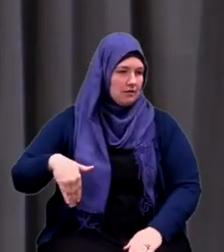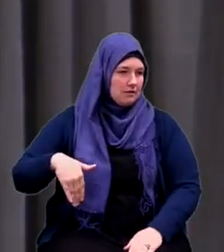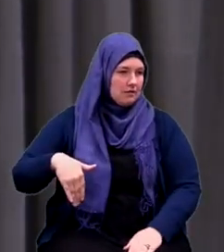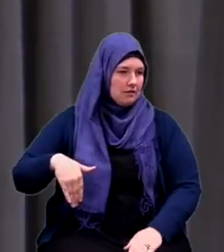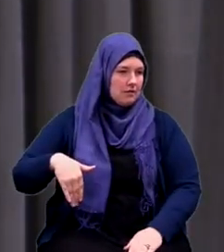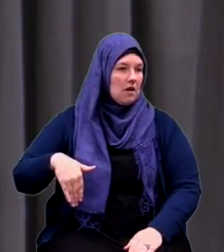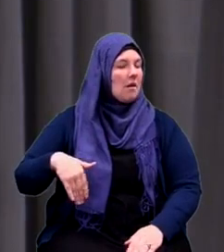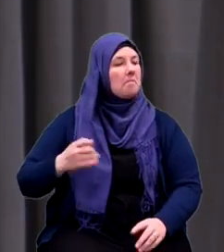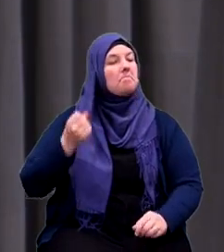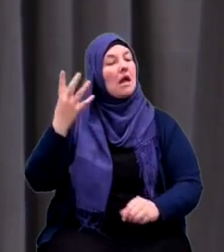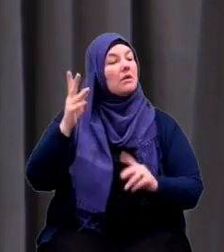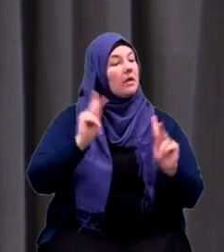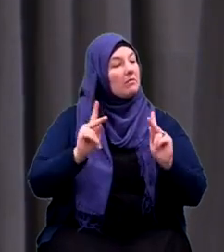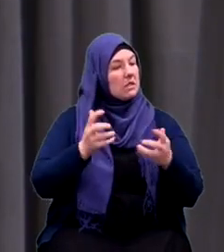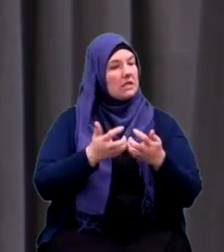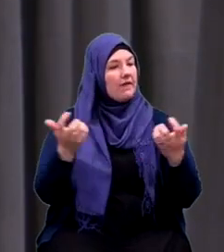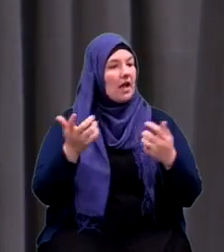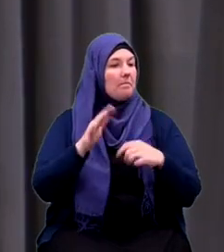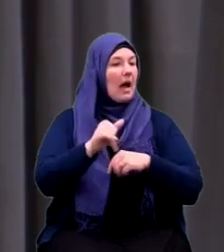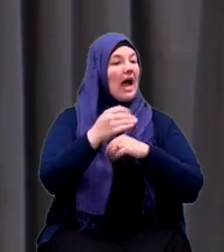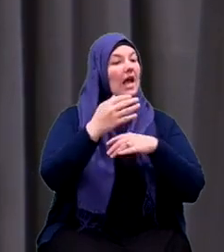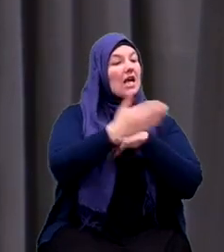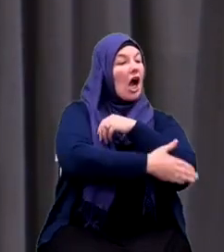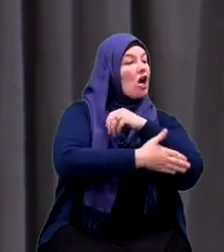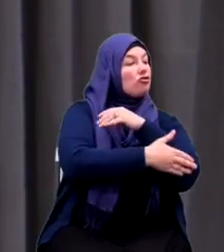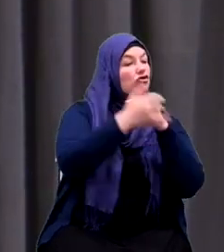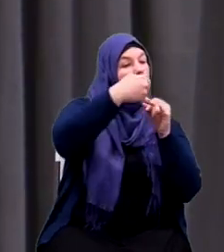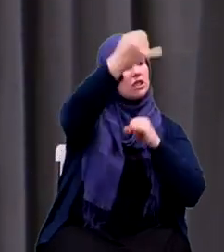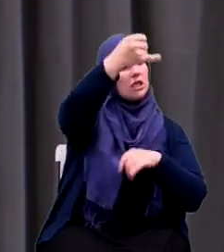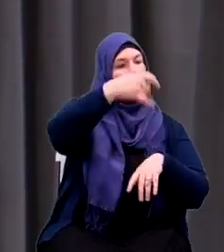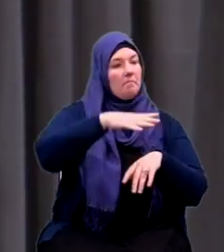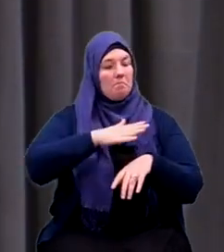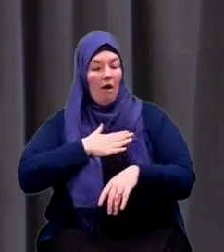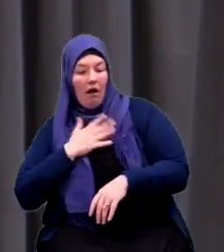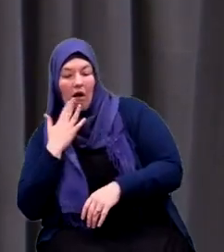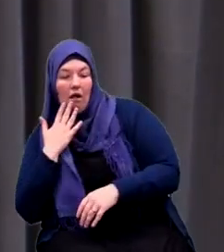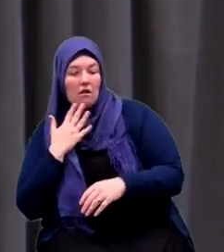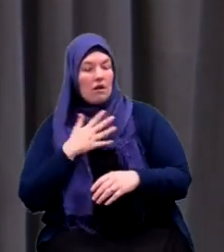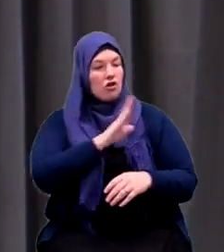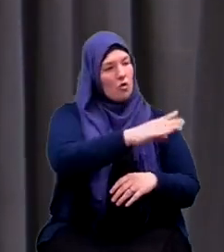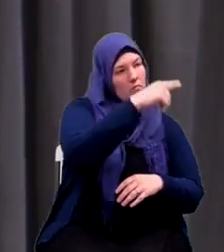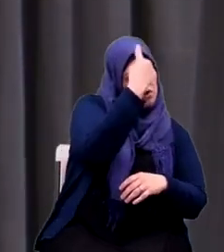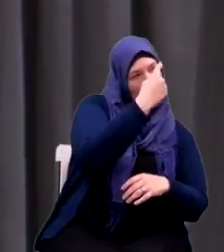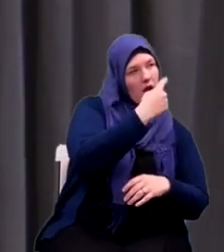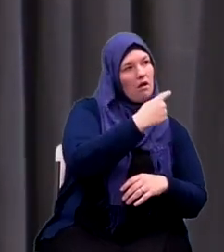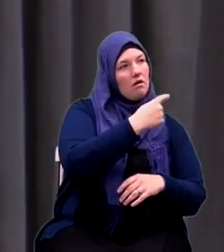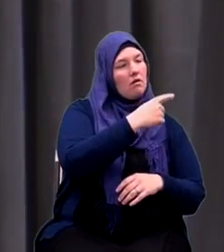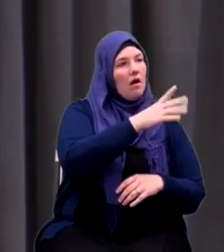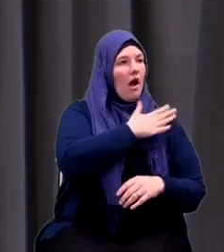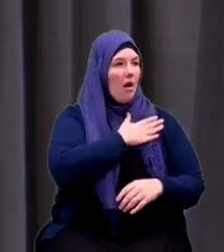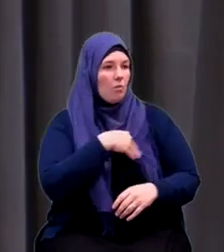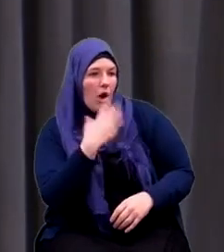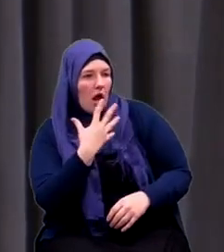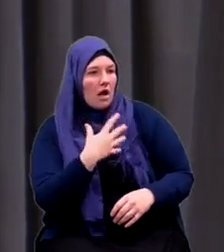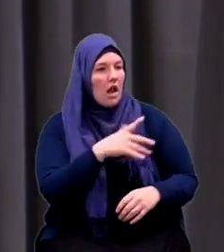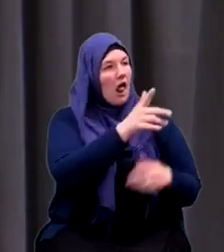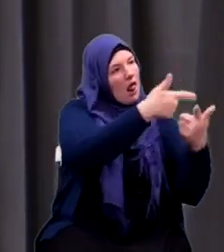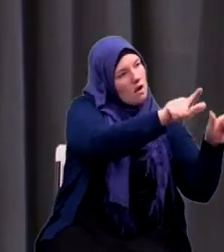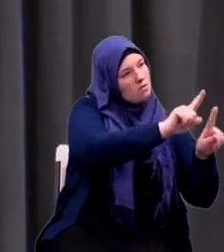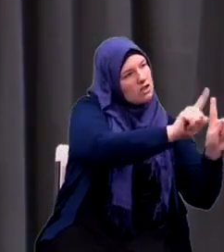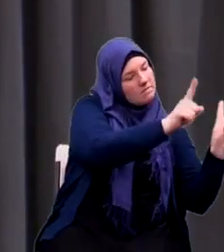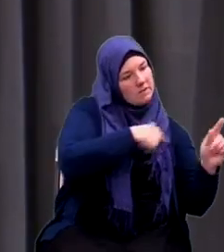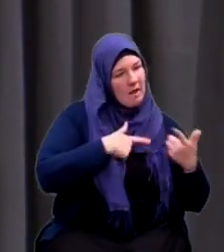up divided by national borders, by colors, by ethnicities, by language,